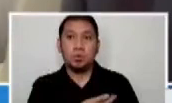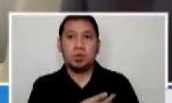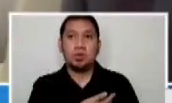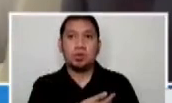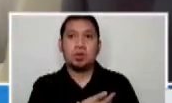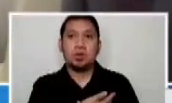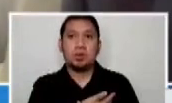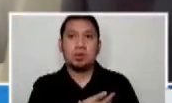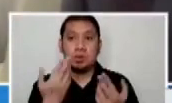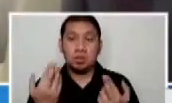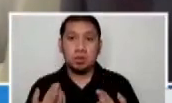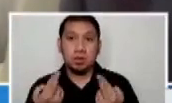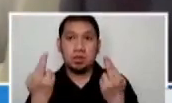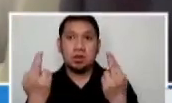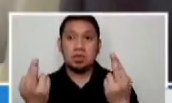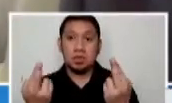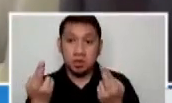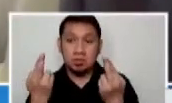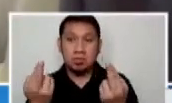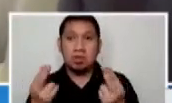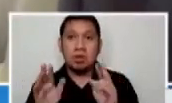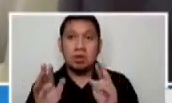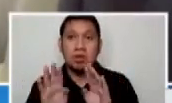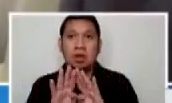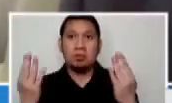Saudi Ministry of Hajj and Umrah